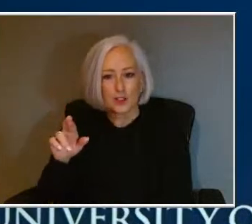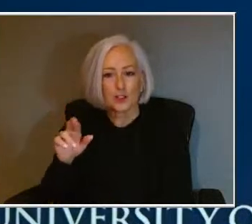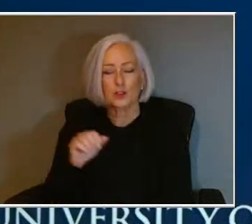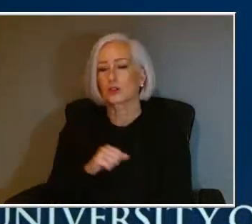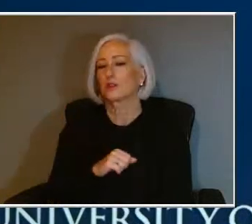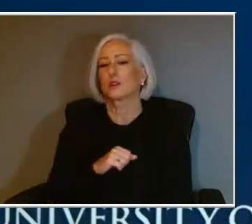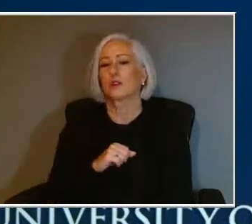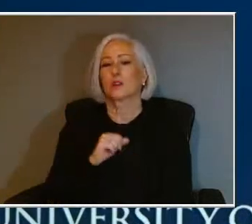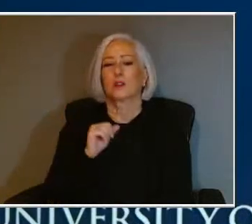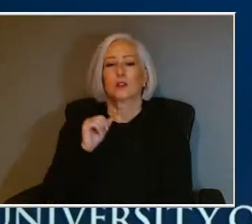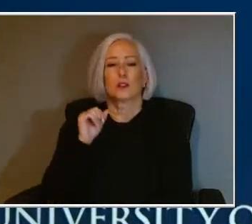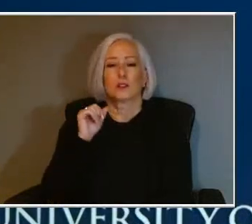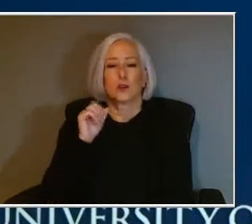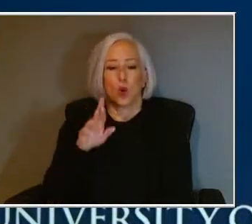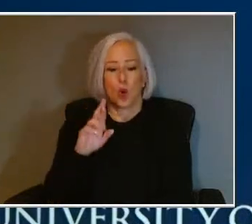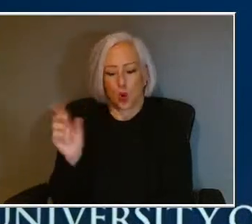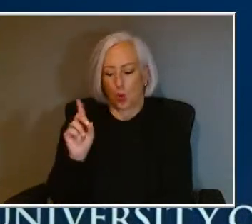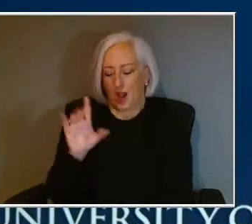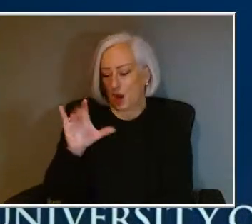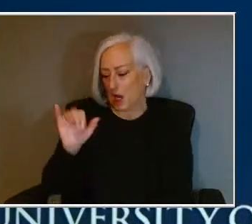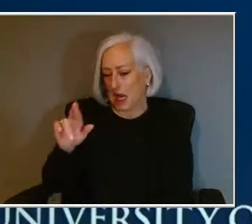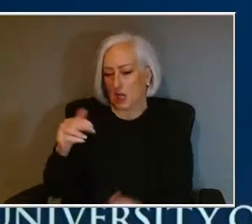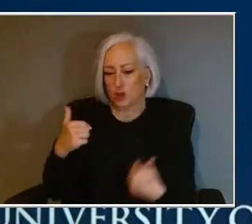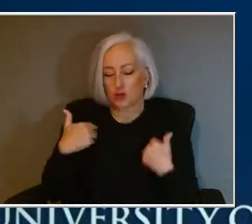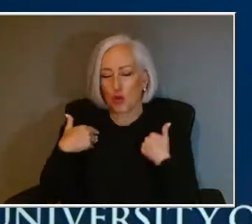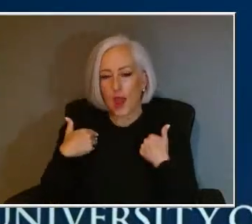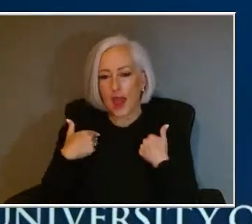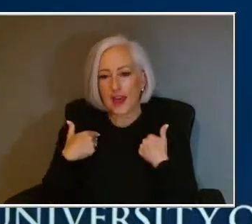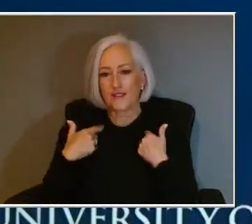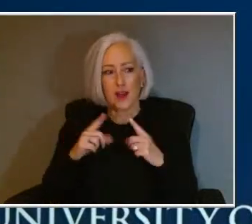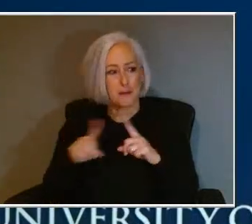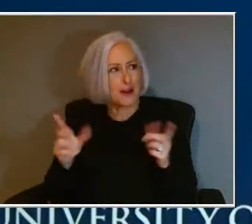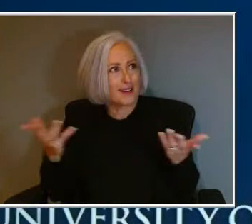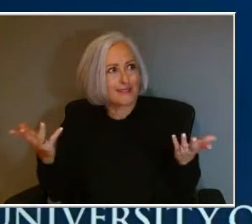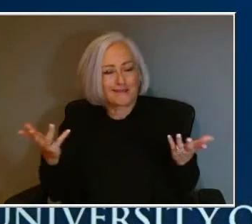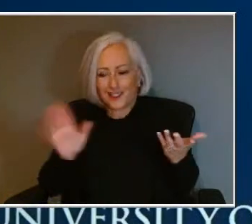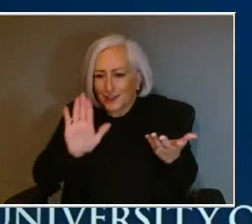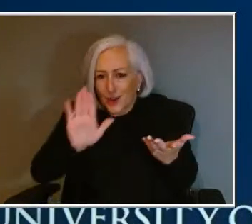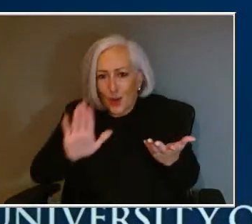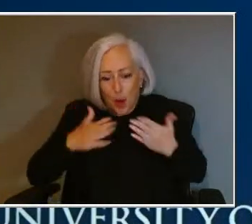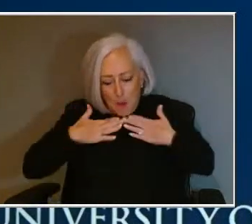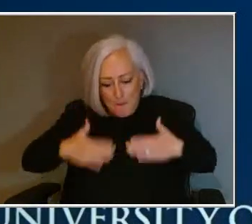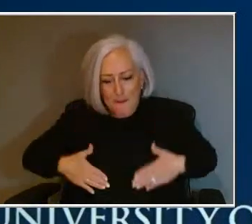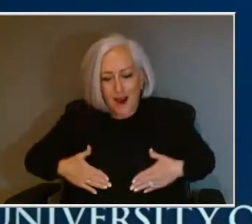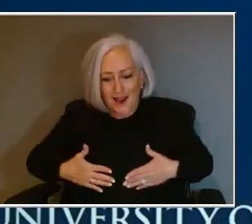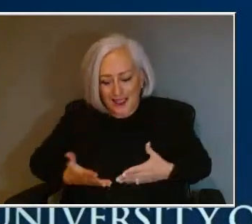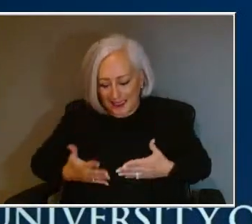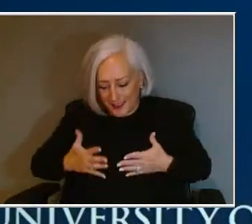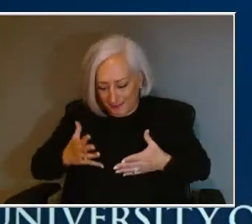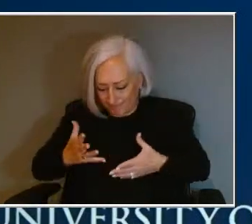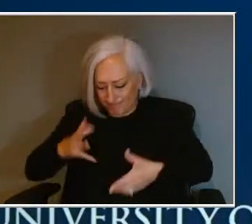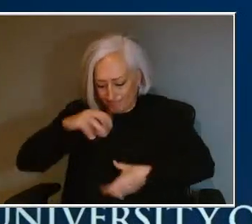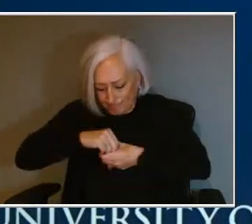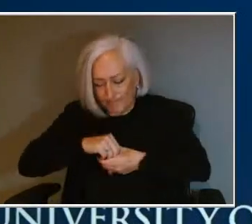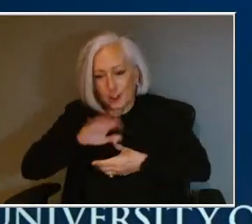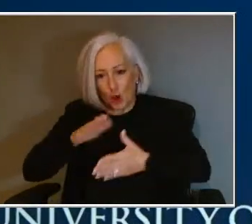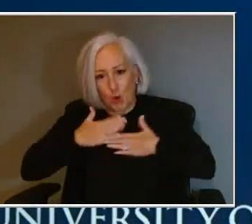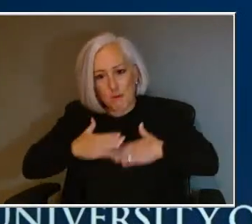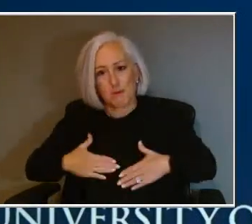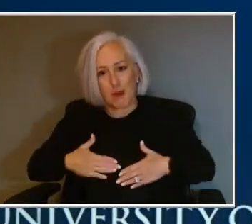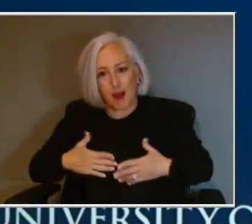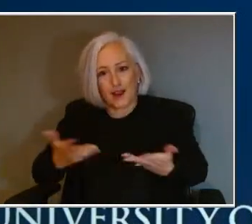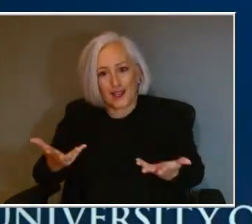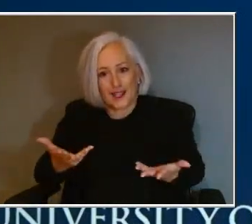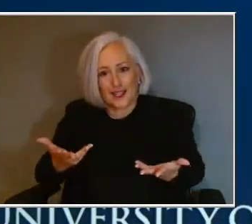is located. But hey, it's still our body. Mm-hmm. I mean, it's a part of your body. So, I mean, how can